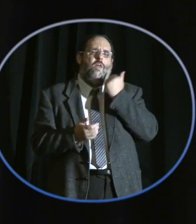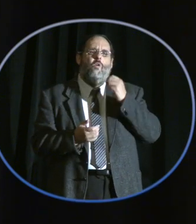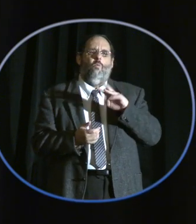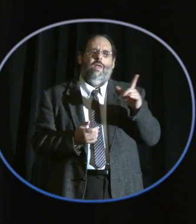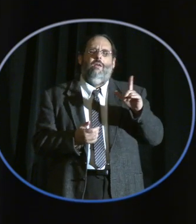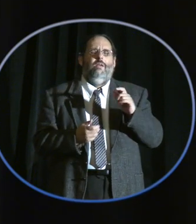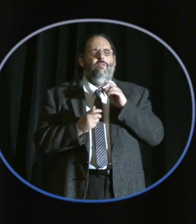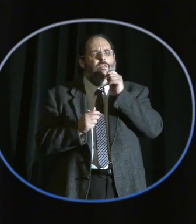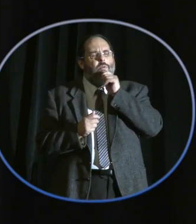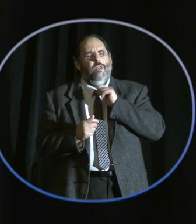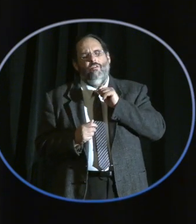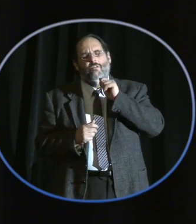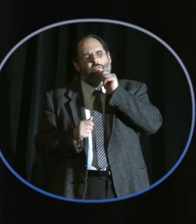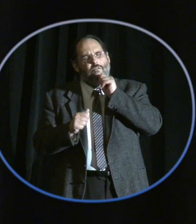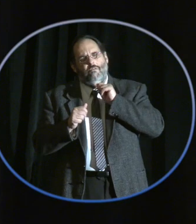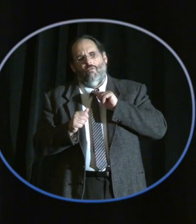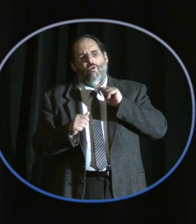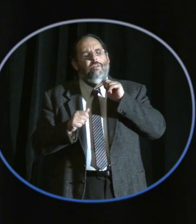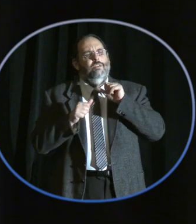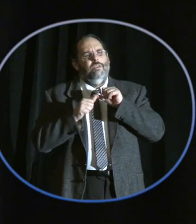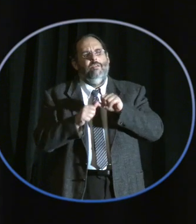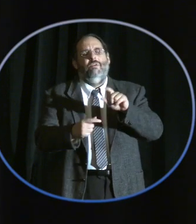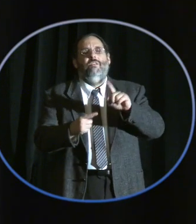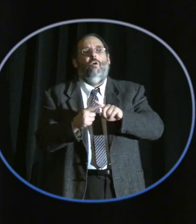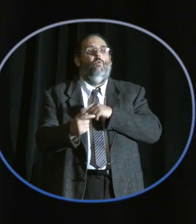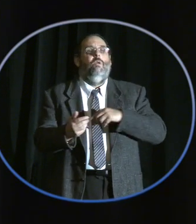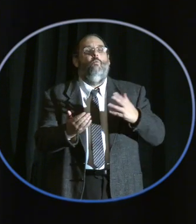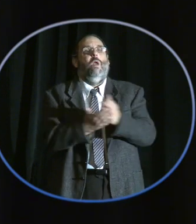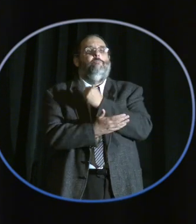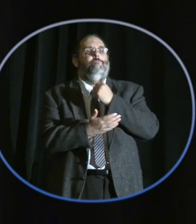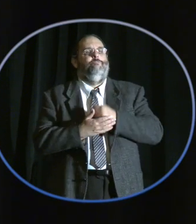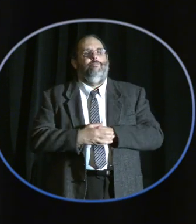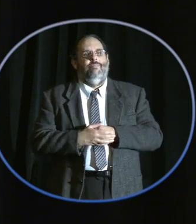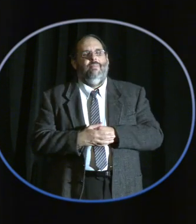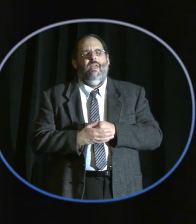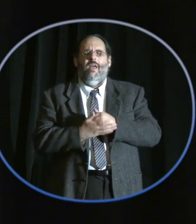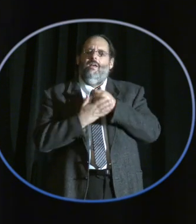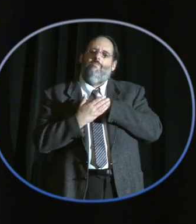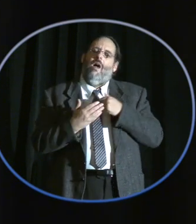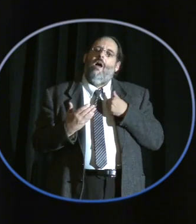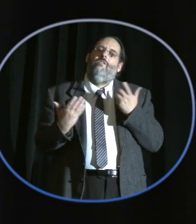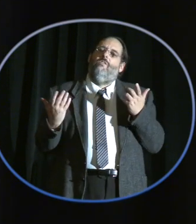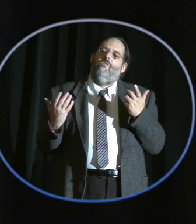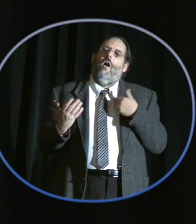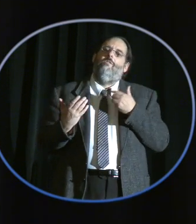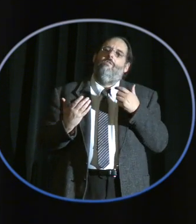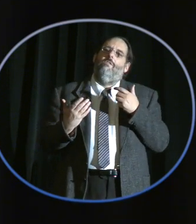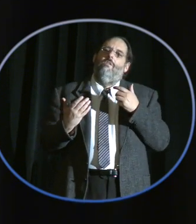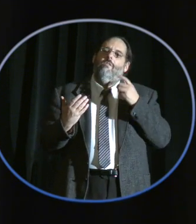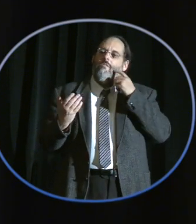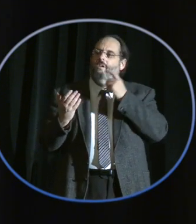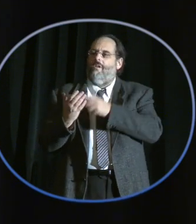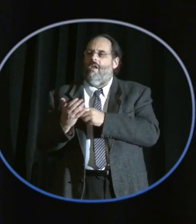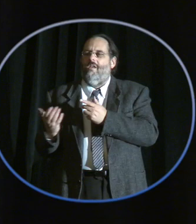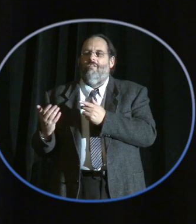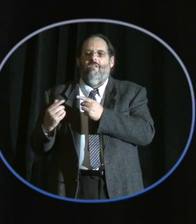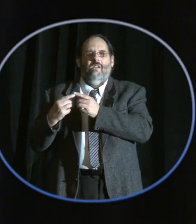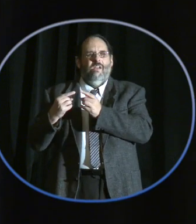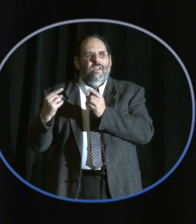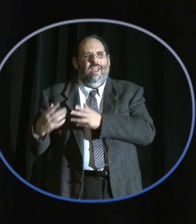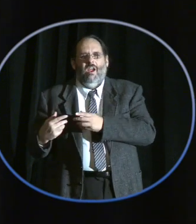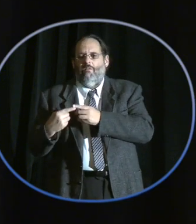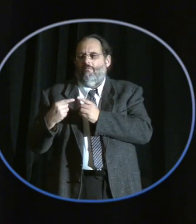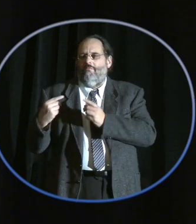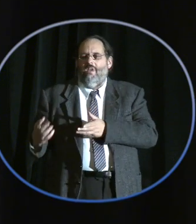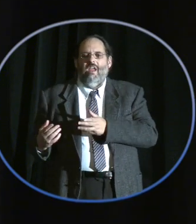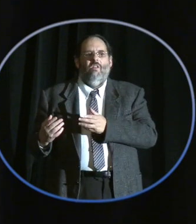us patience and endurance to hold out until the victory is won. Help us to disregard the traitors and the haters,